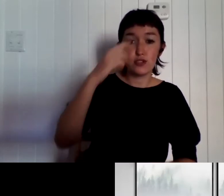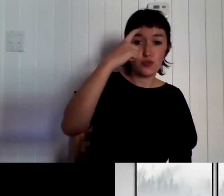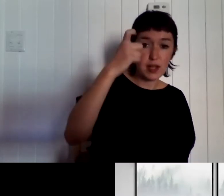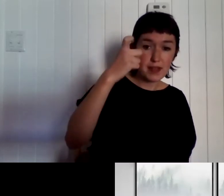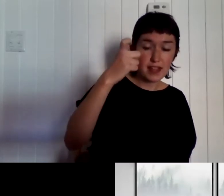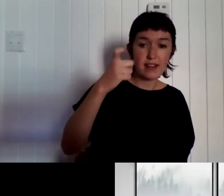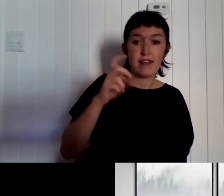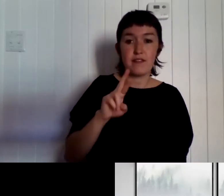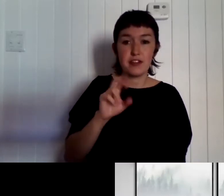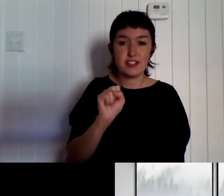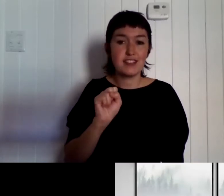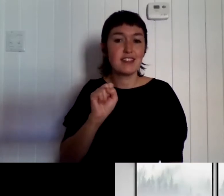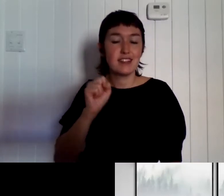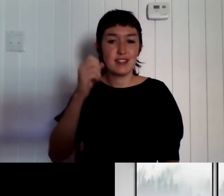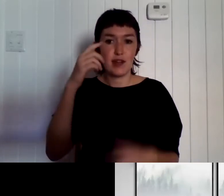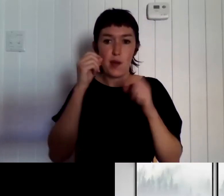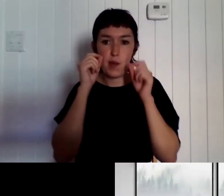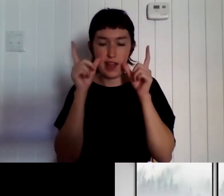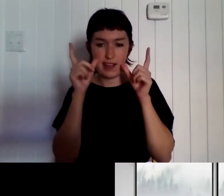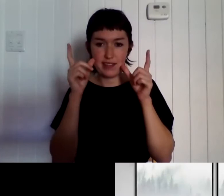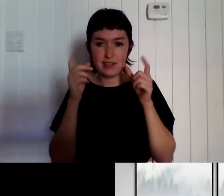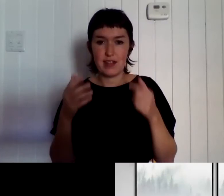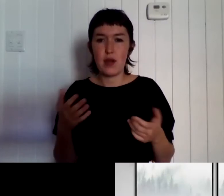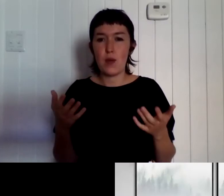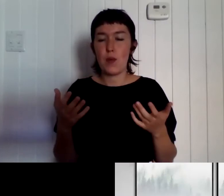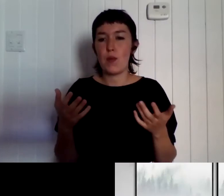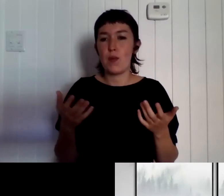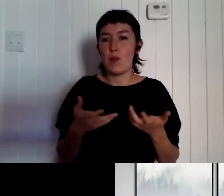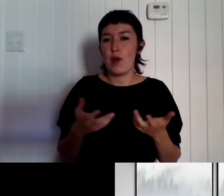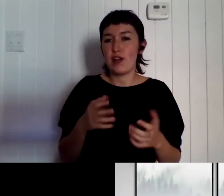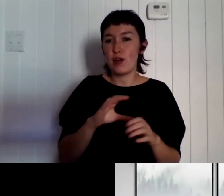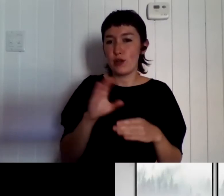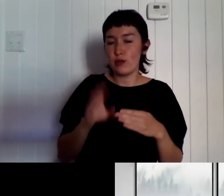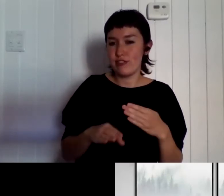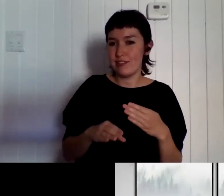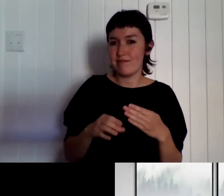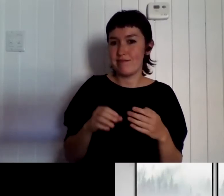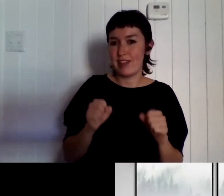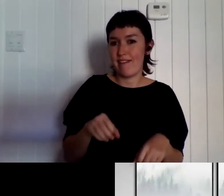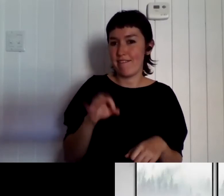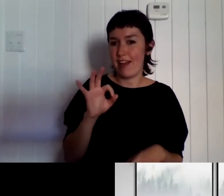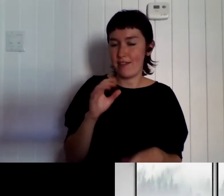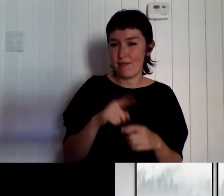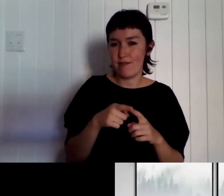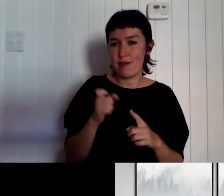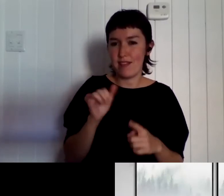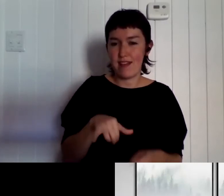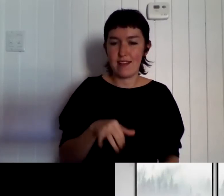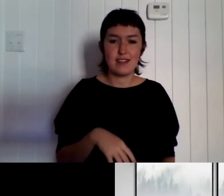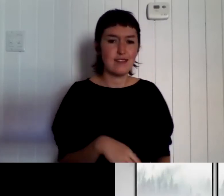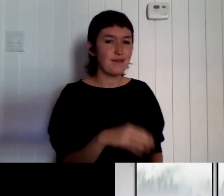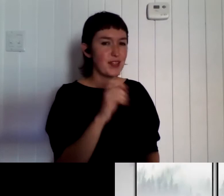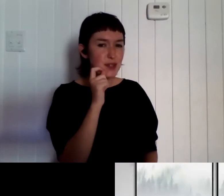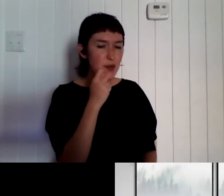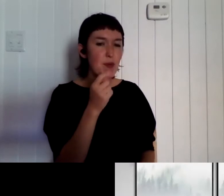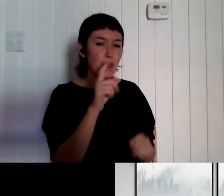can be drawn from the differences? That is such a cool question that I will say I do not have a specific answer to.